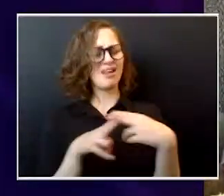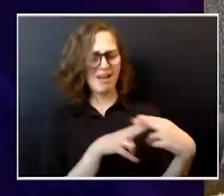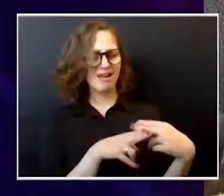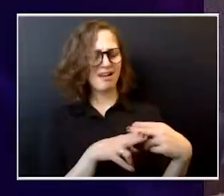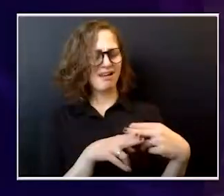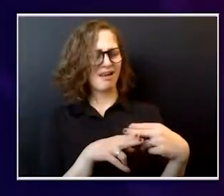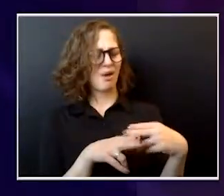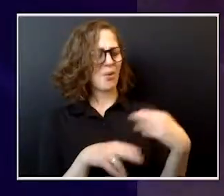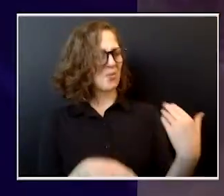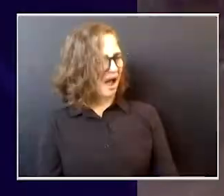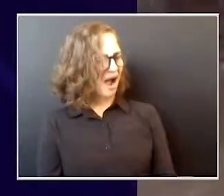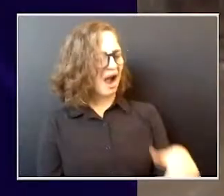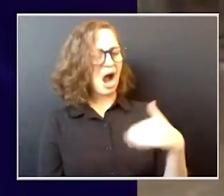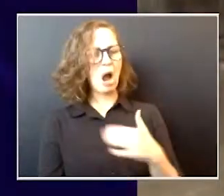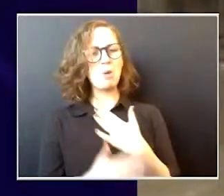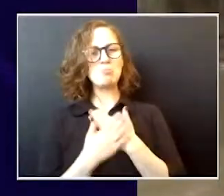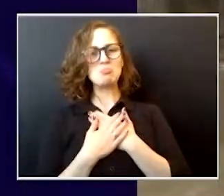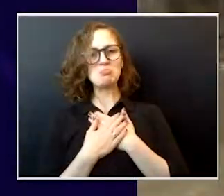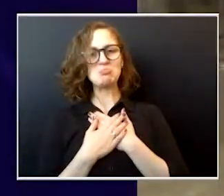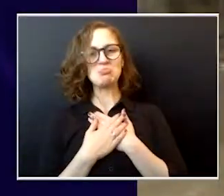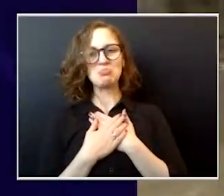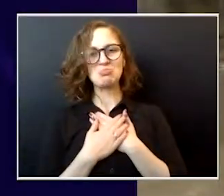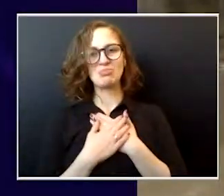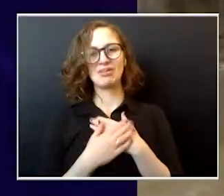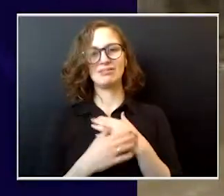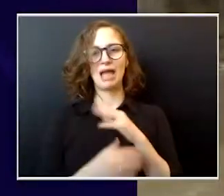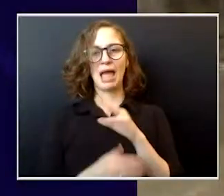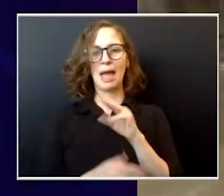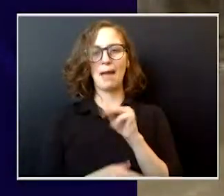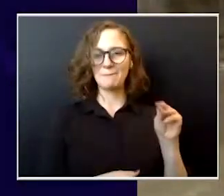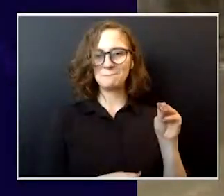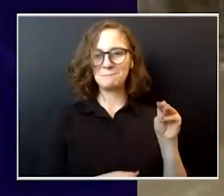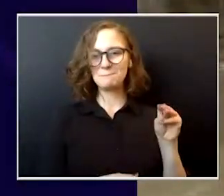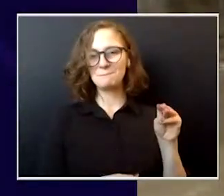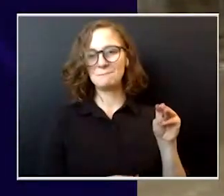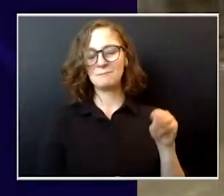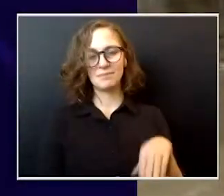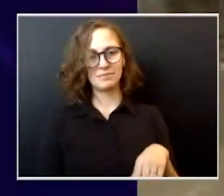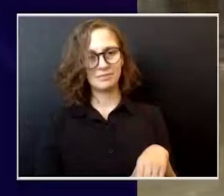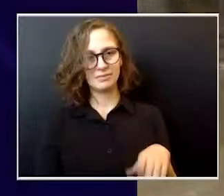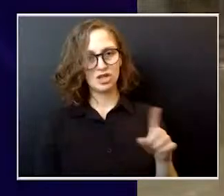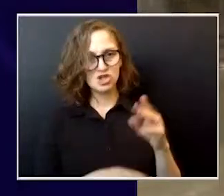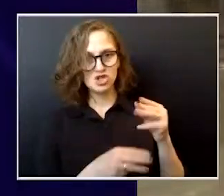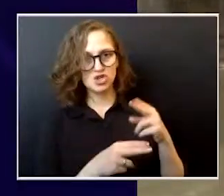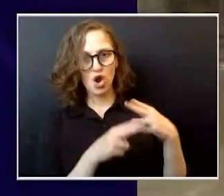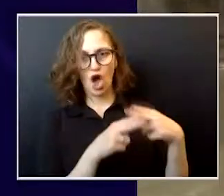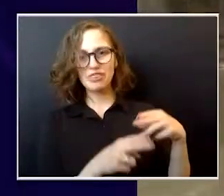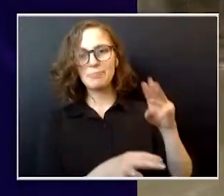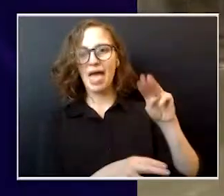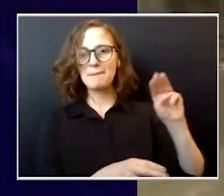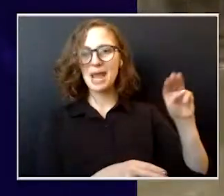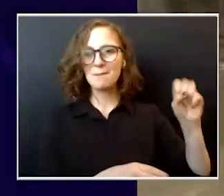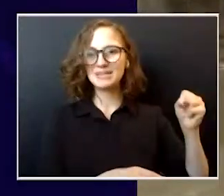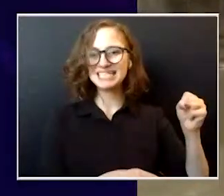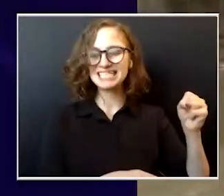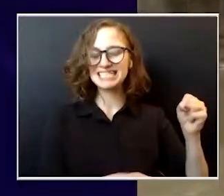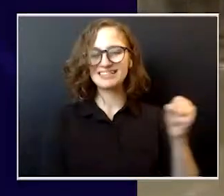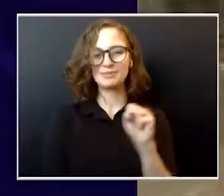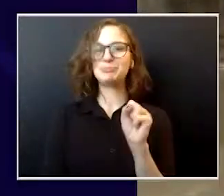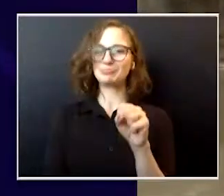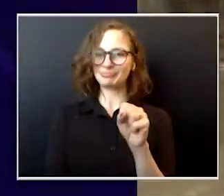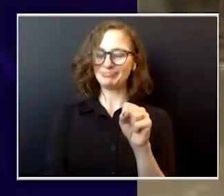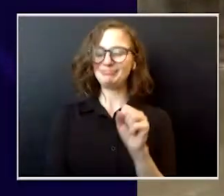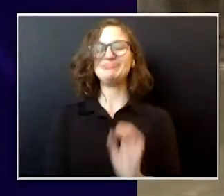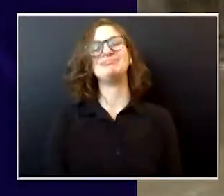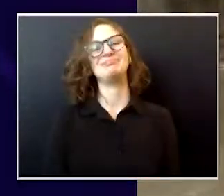Yes. Muehlbach. Correct. Double M's. Correct. Do you call them like the M&Ms? That's or right. Make those? Exactly. I love it. They're so cute. And then what are we looking